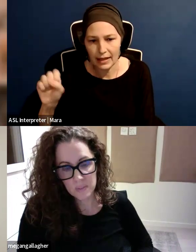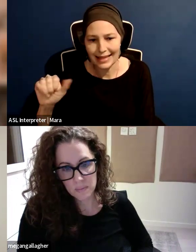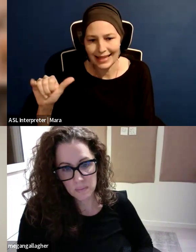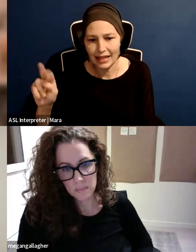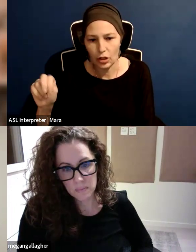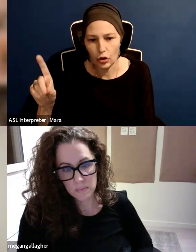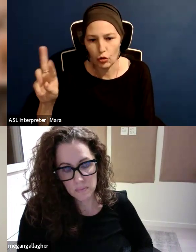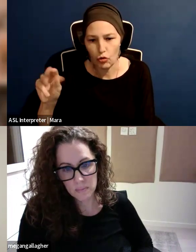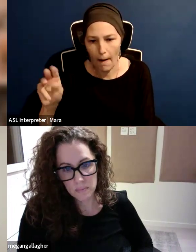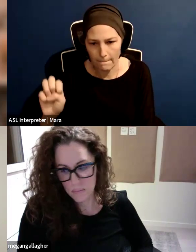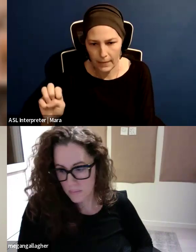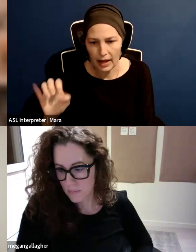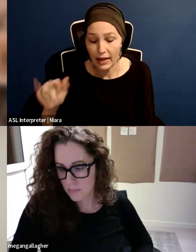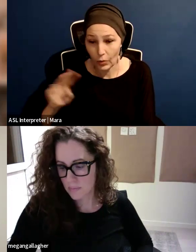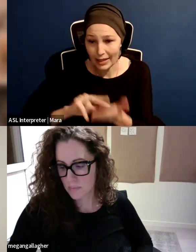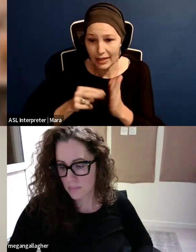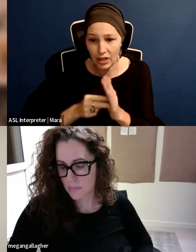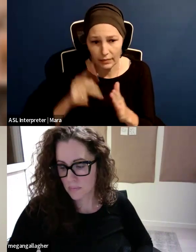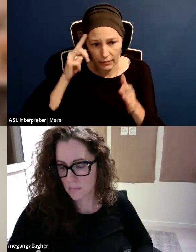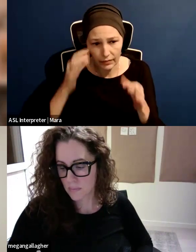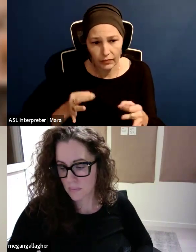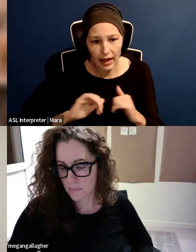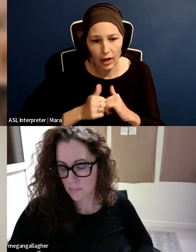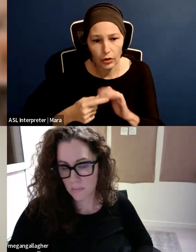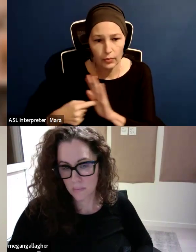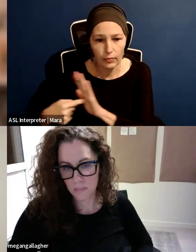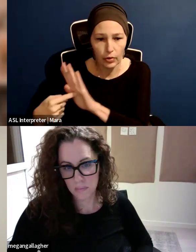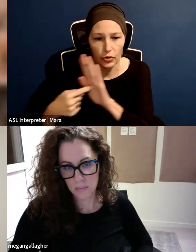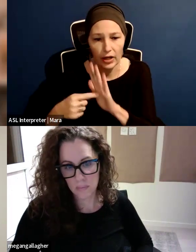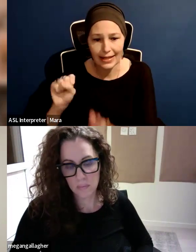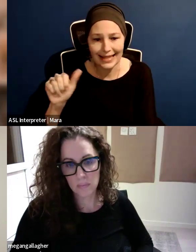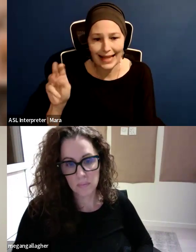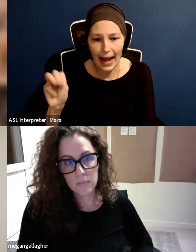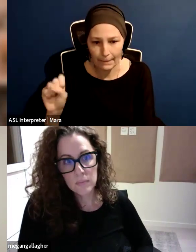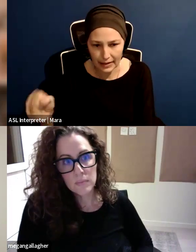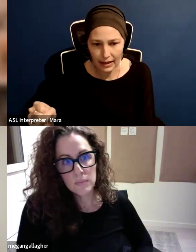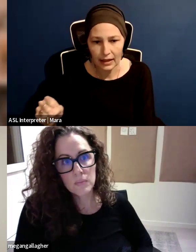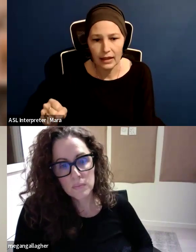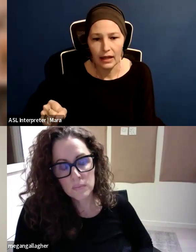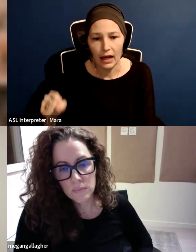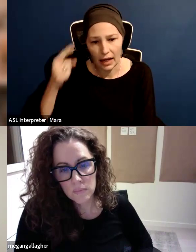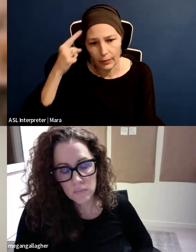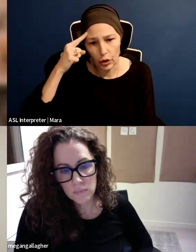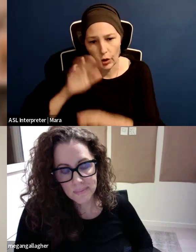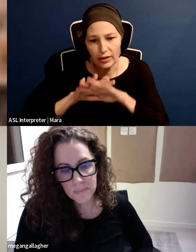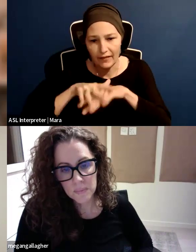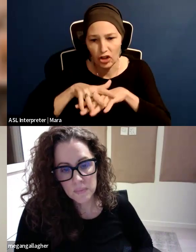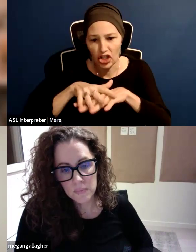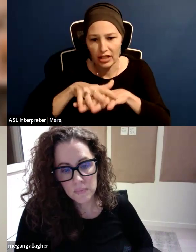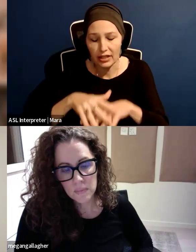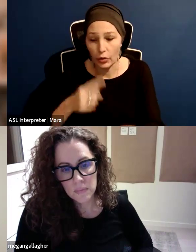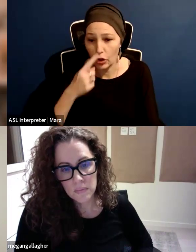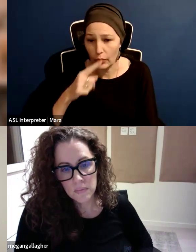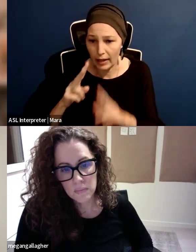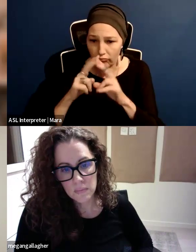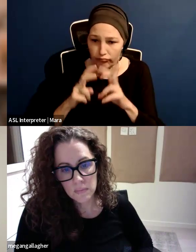portrayed Sam's neurodivergence. So can you unpack that for people who maybe haven't seen the show yet, and